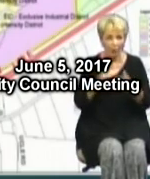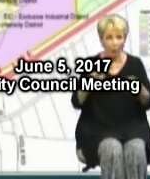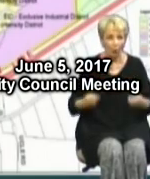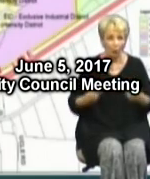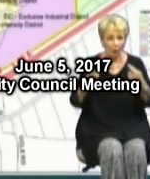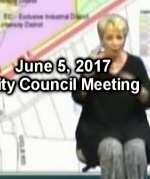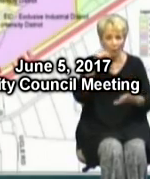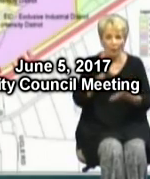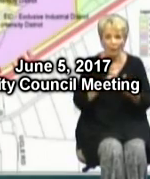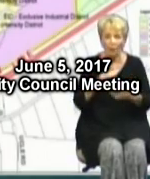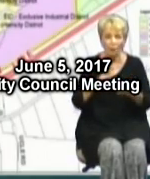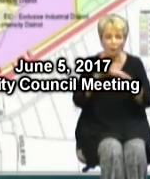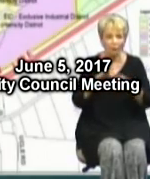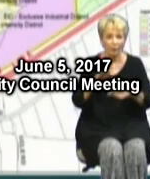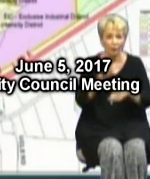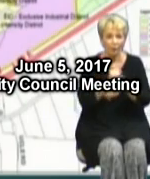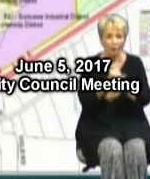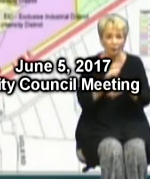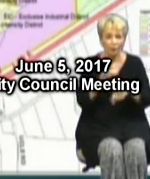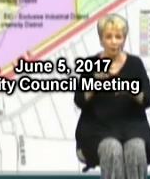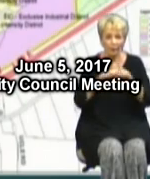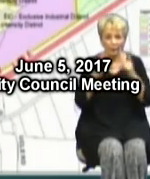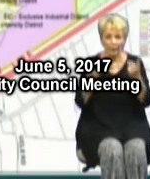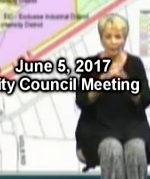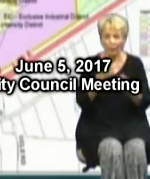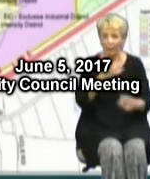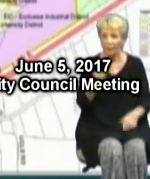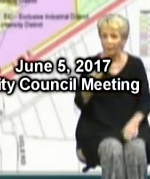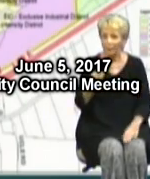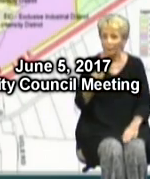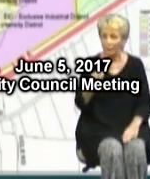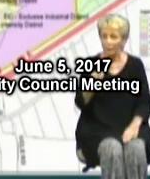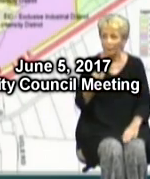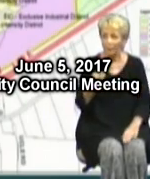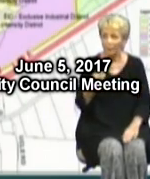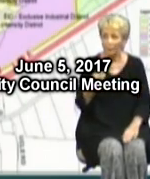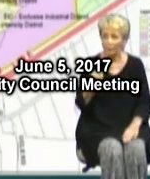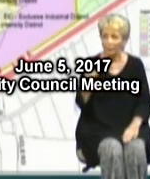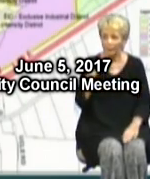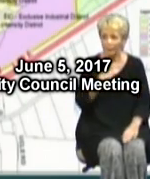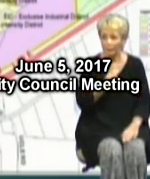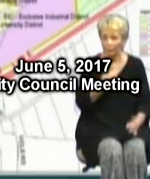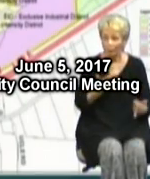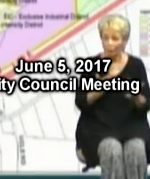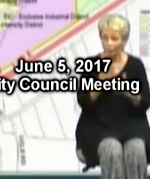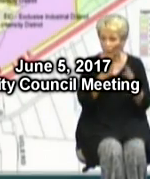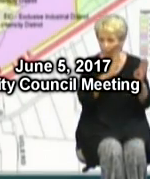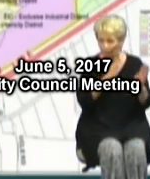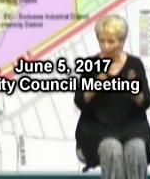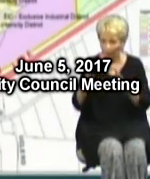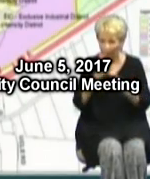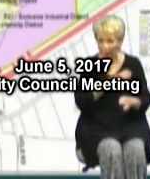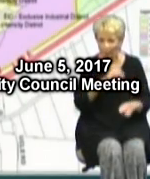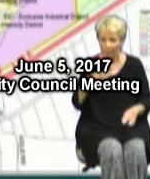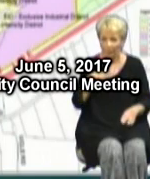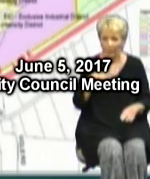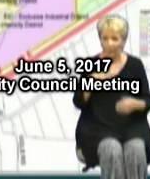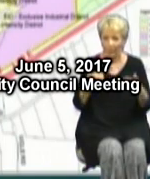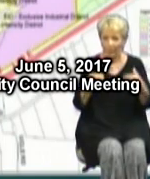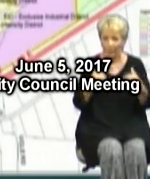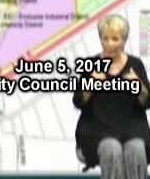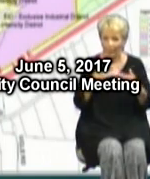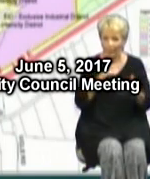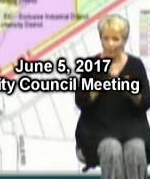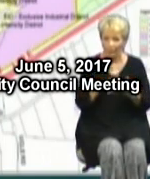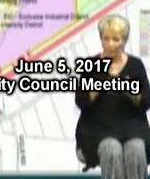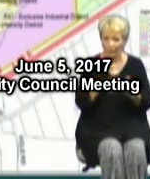for exclusive industrial district. And so we took it to the Planning Commission, and Planning and